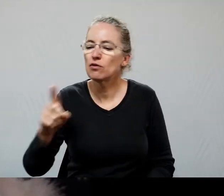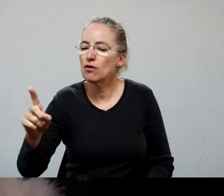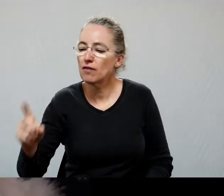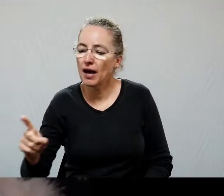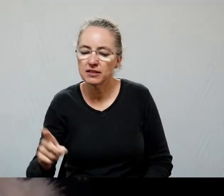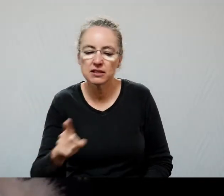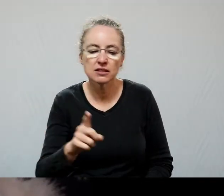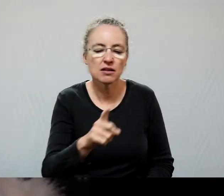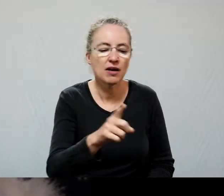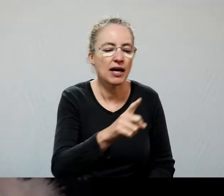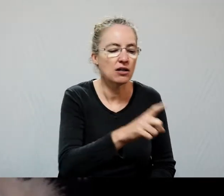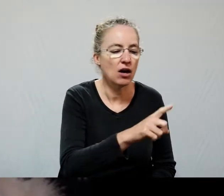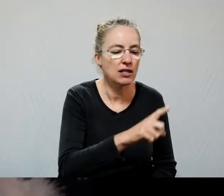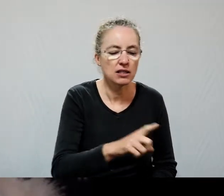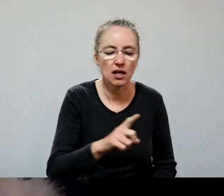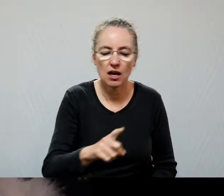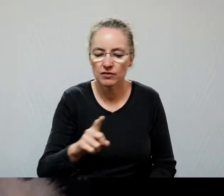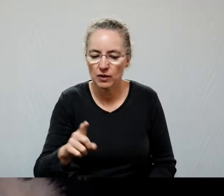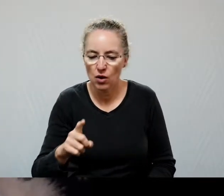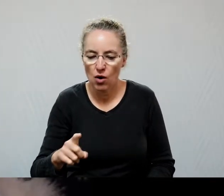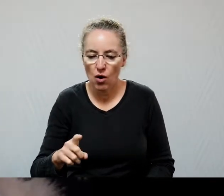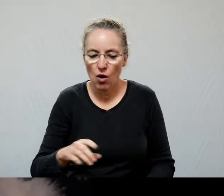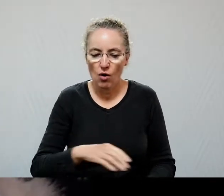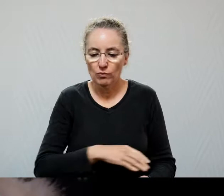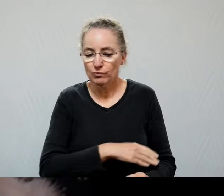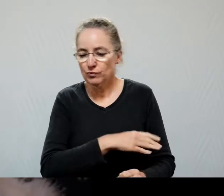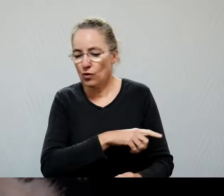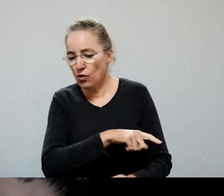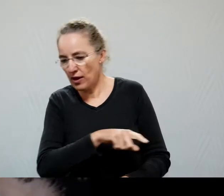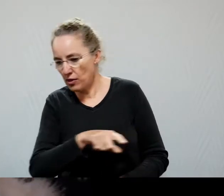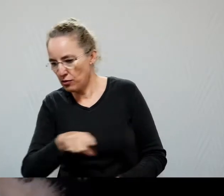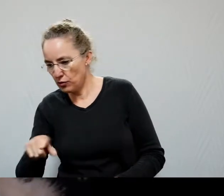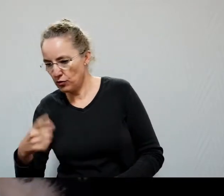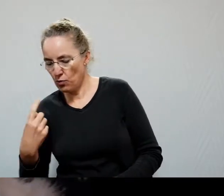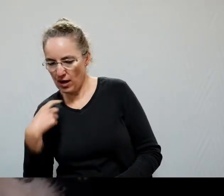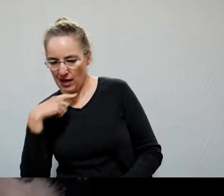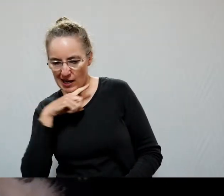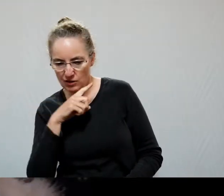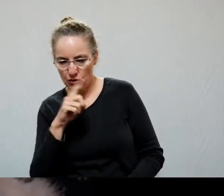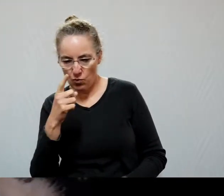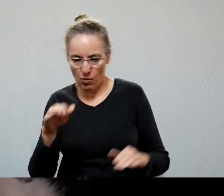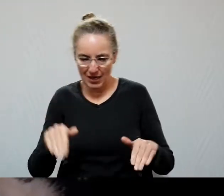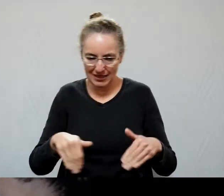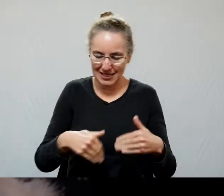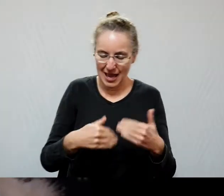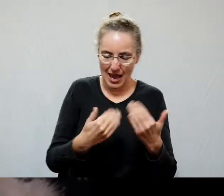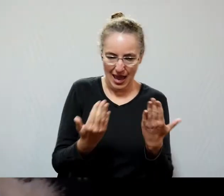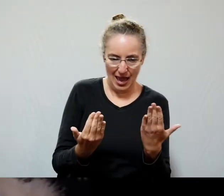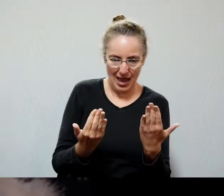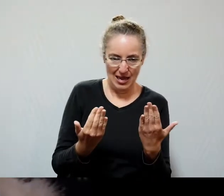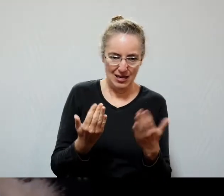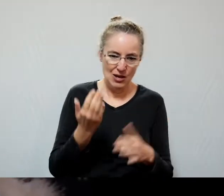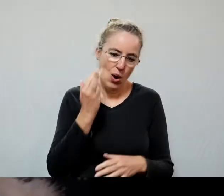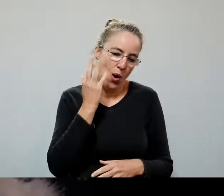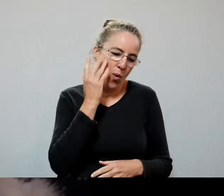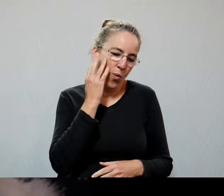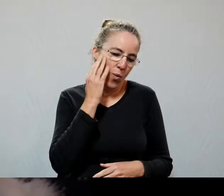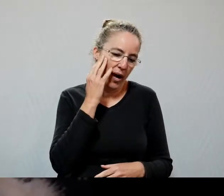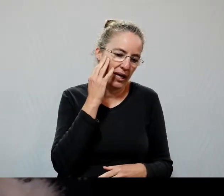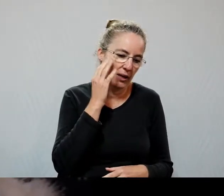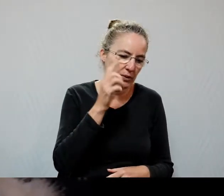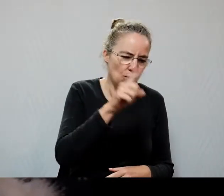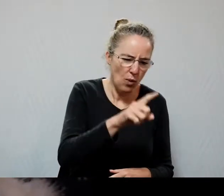1, 2, 3, all the way to 100. But one day, when he was counting